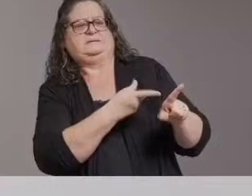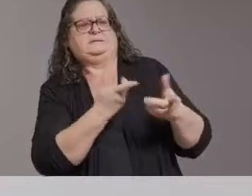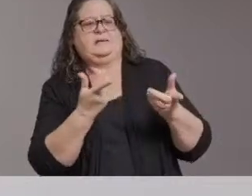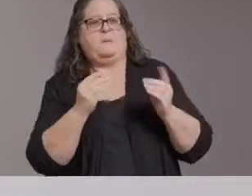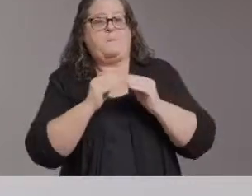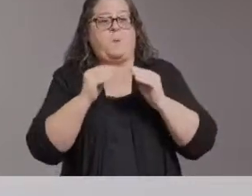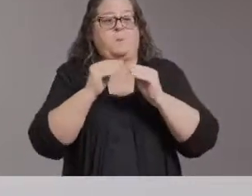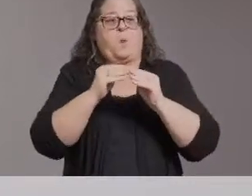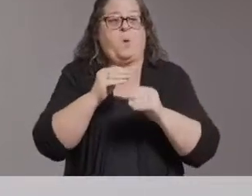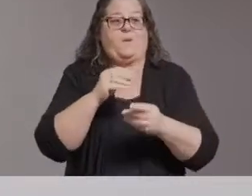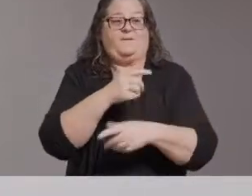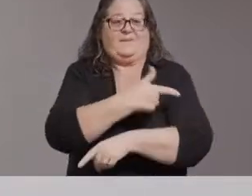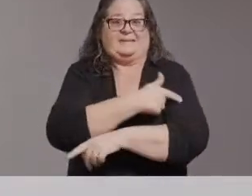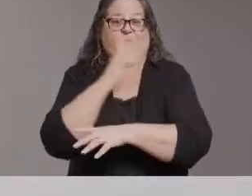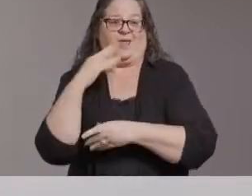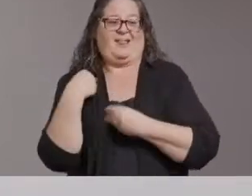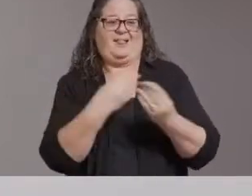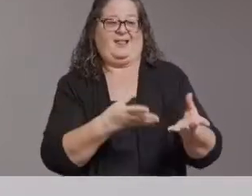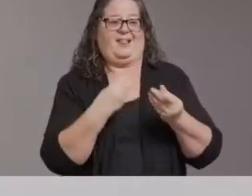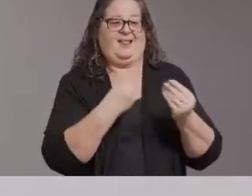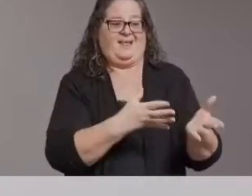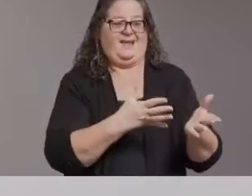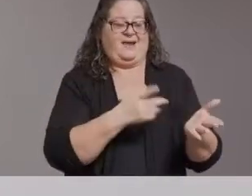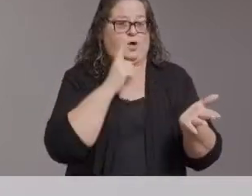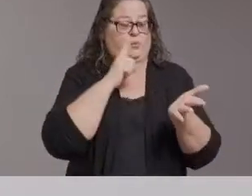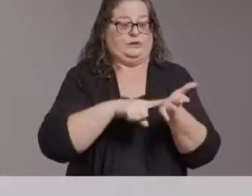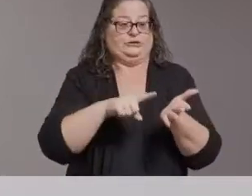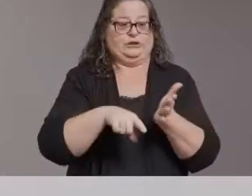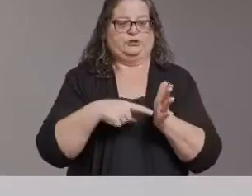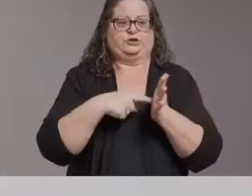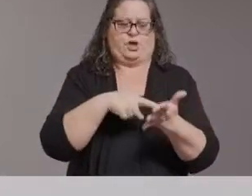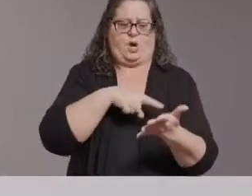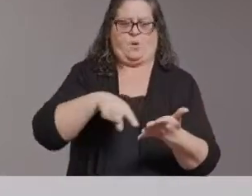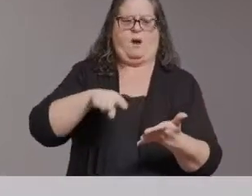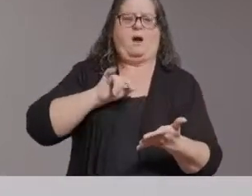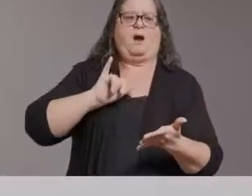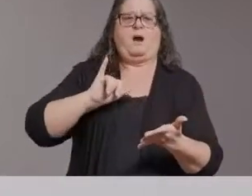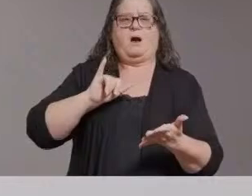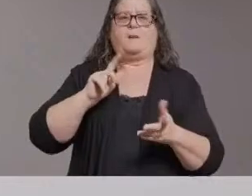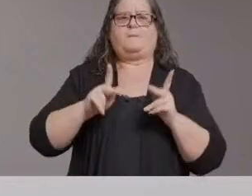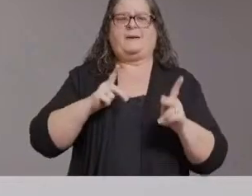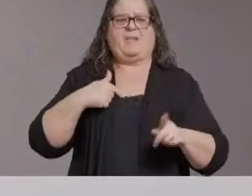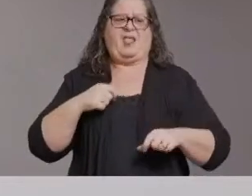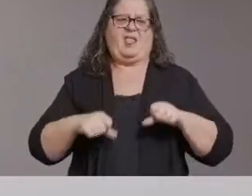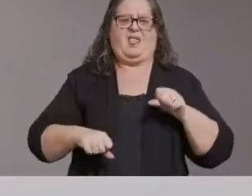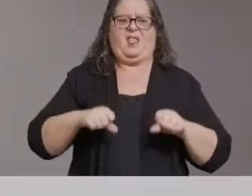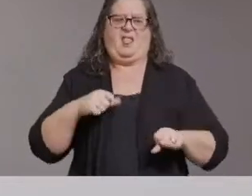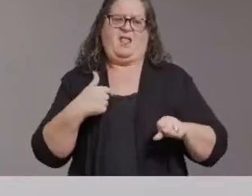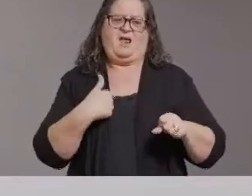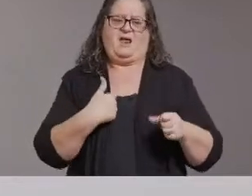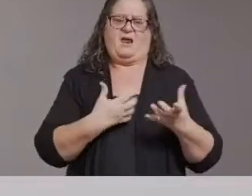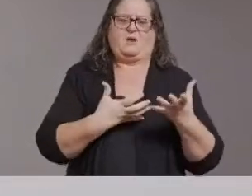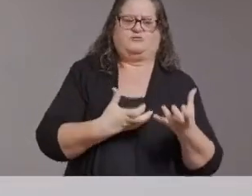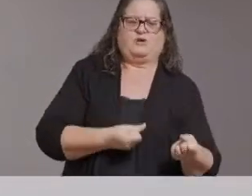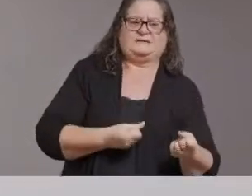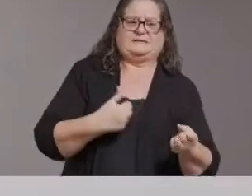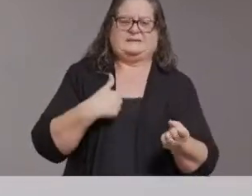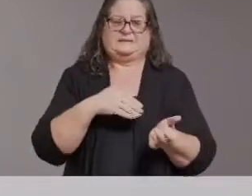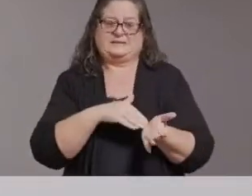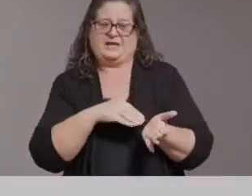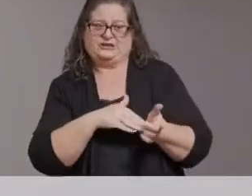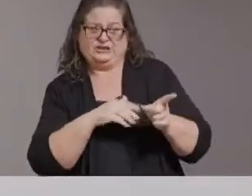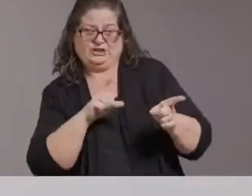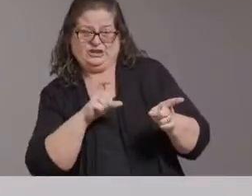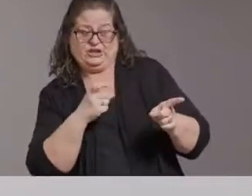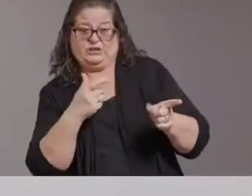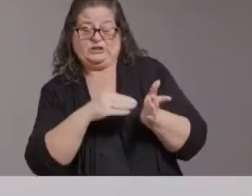the research showed that a lot of individuals said that they would trust their healthcare provider if their healthcare provider recommended